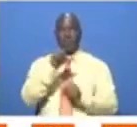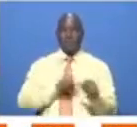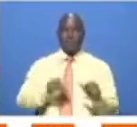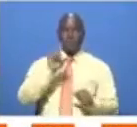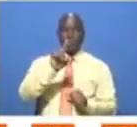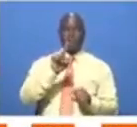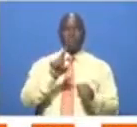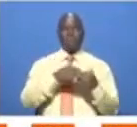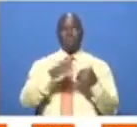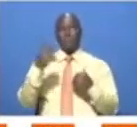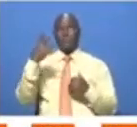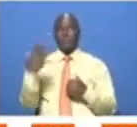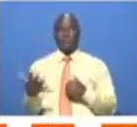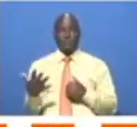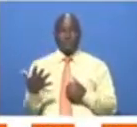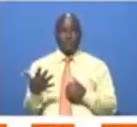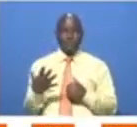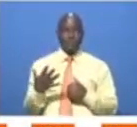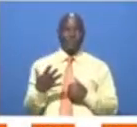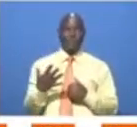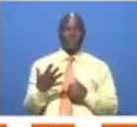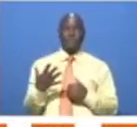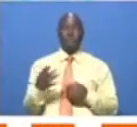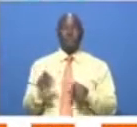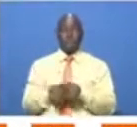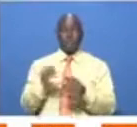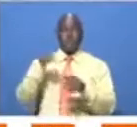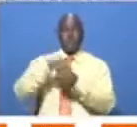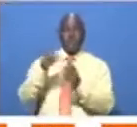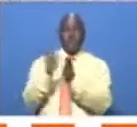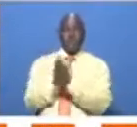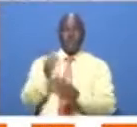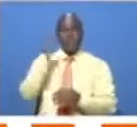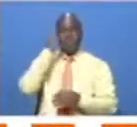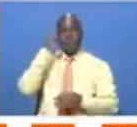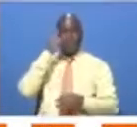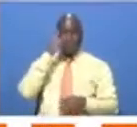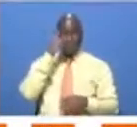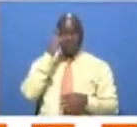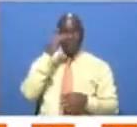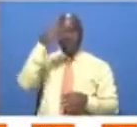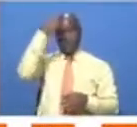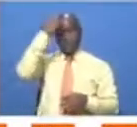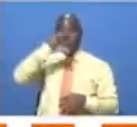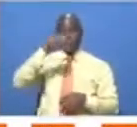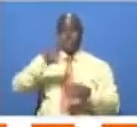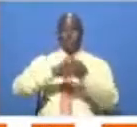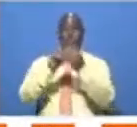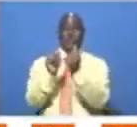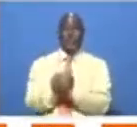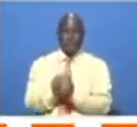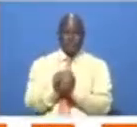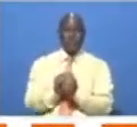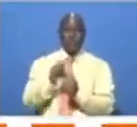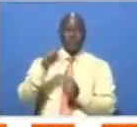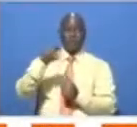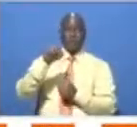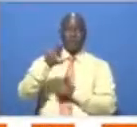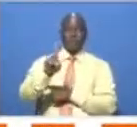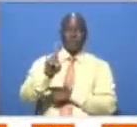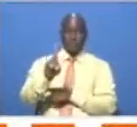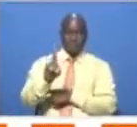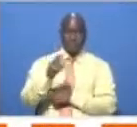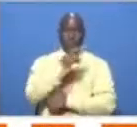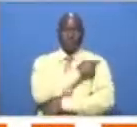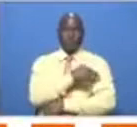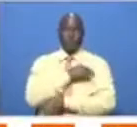1 to 25 per shift. It is with this in mind that Lamu County government partnered with Gertrude's Children Hospital